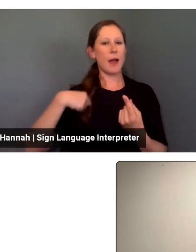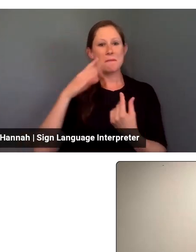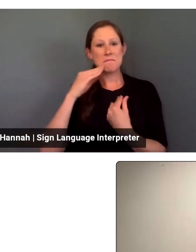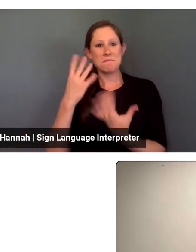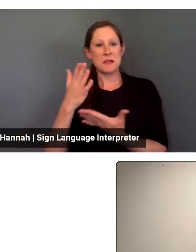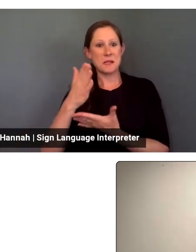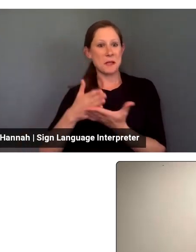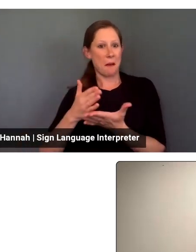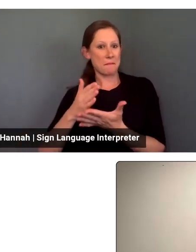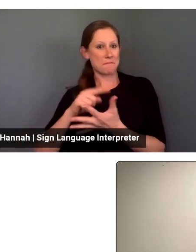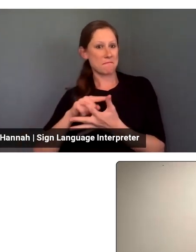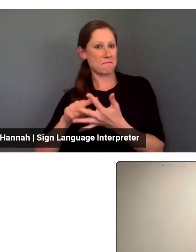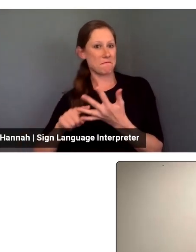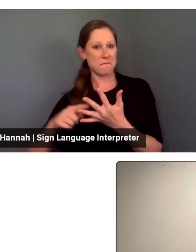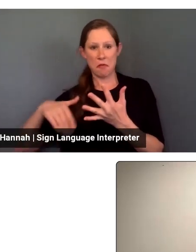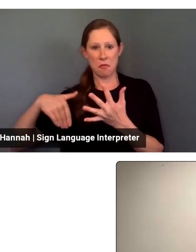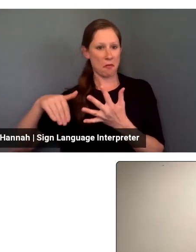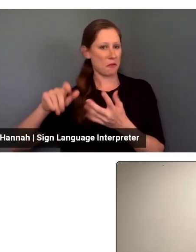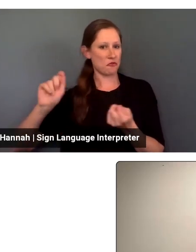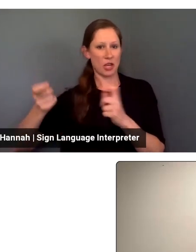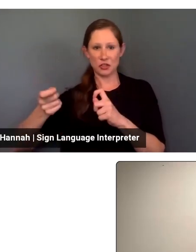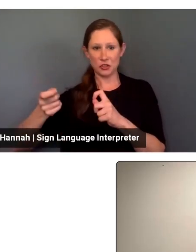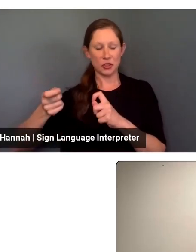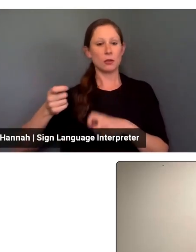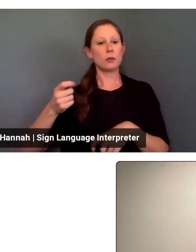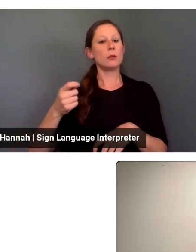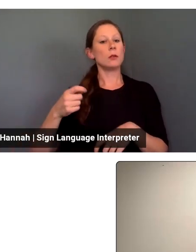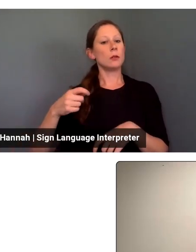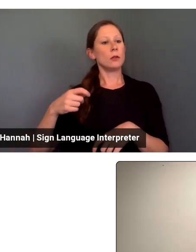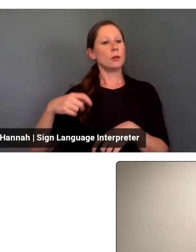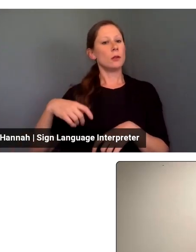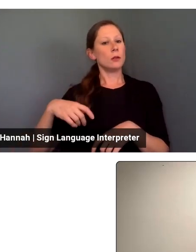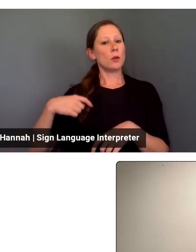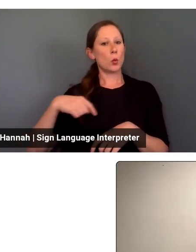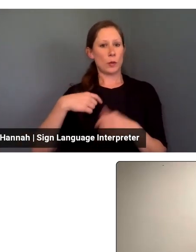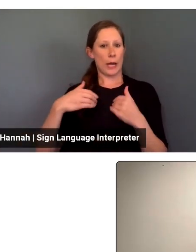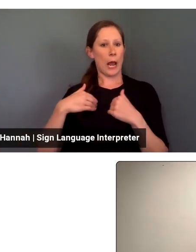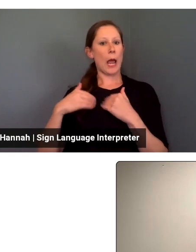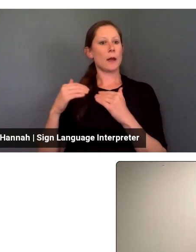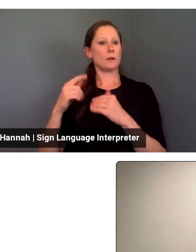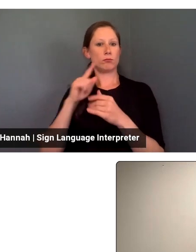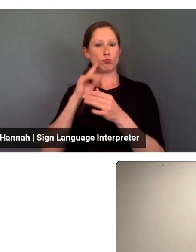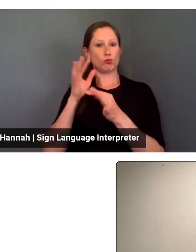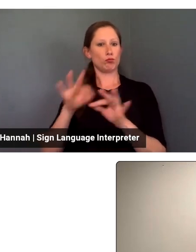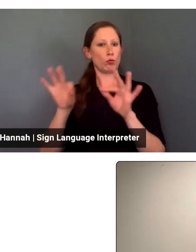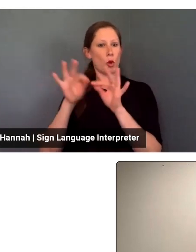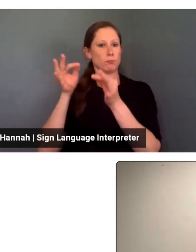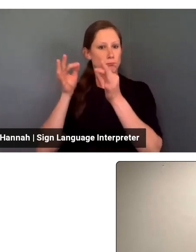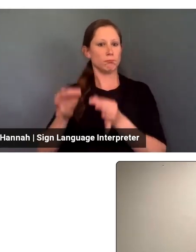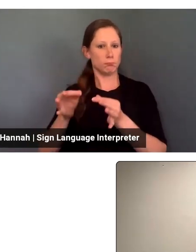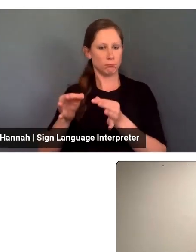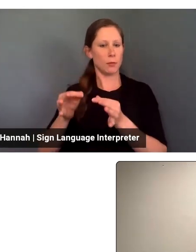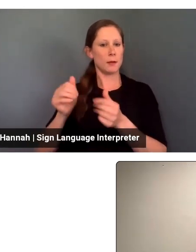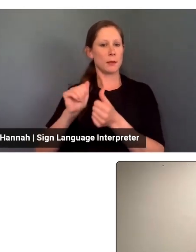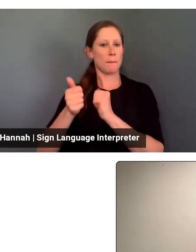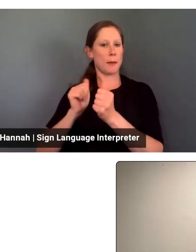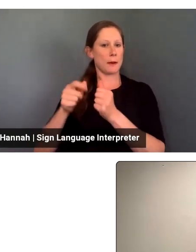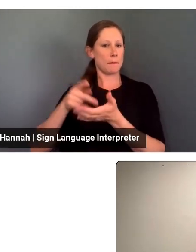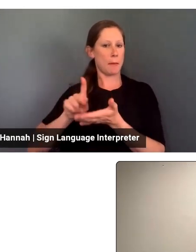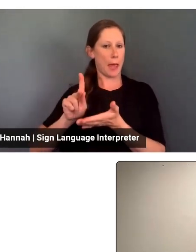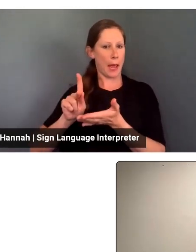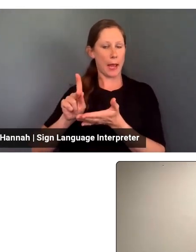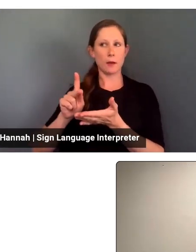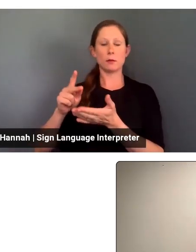changed. We've always had principles of competitive pay. versus the market, making sure we're